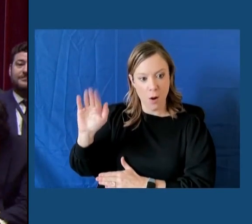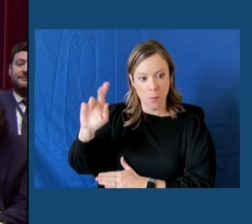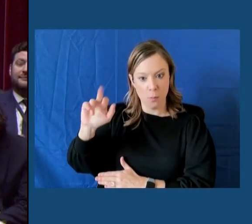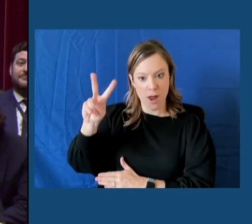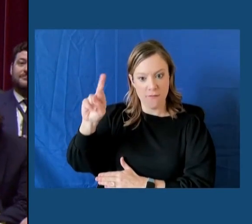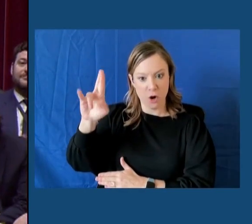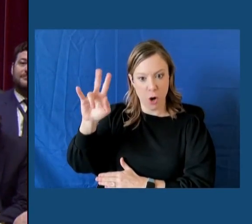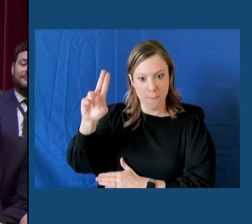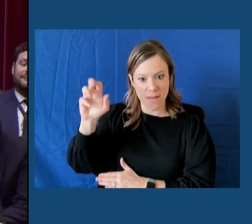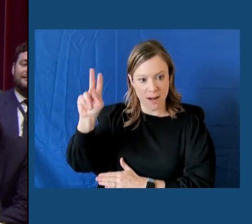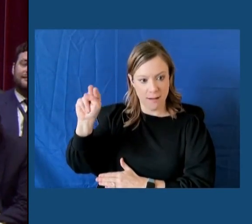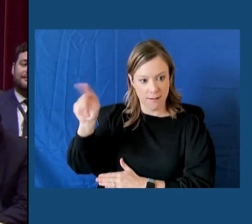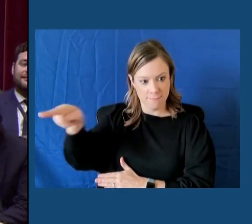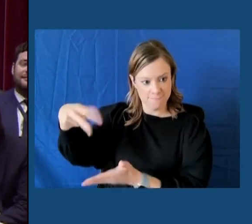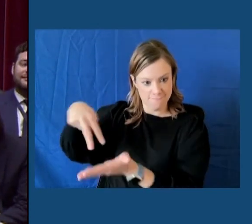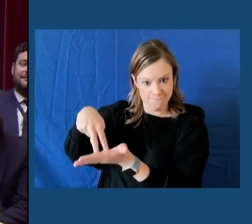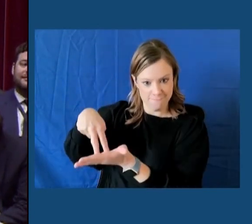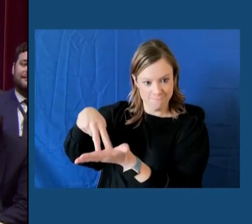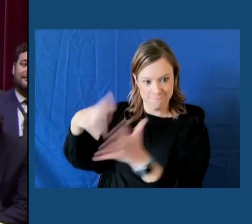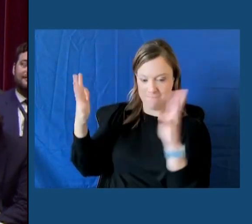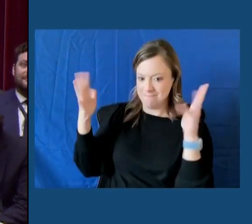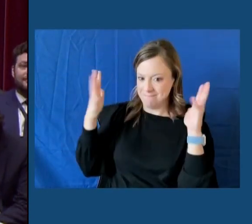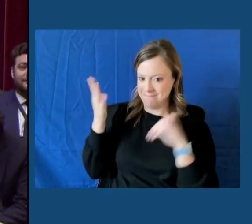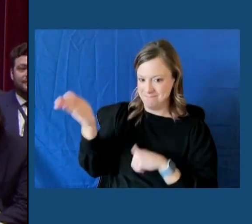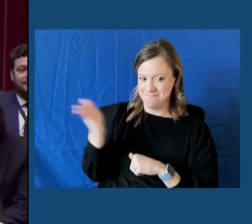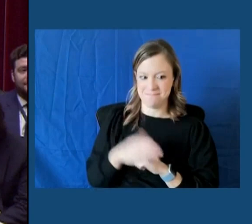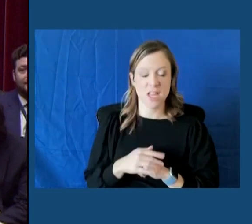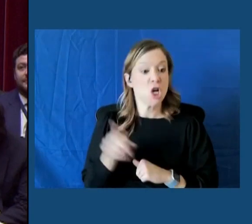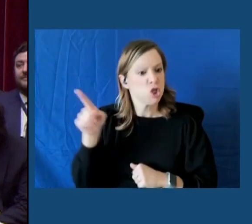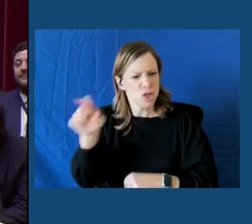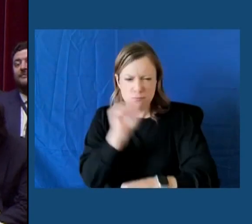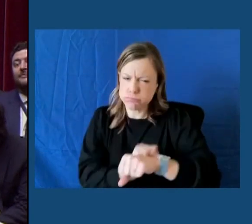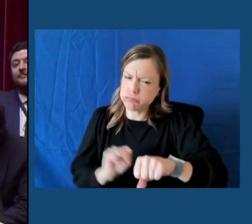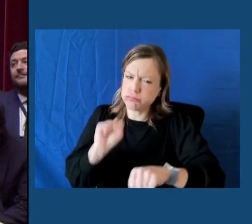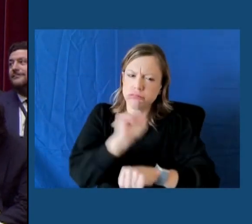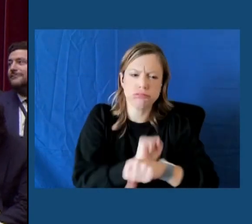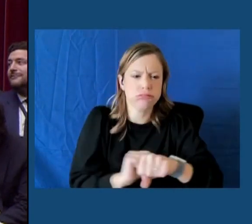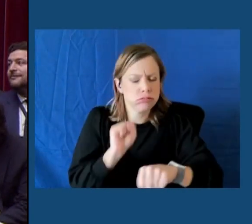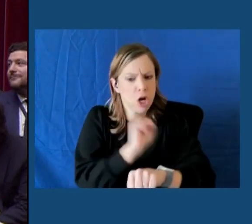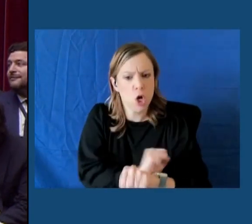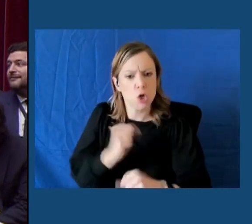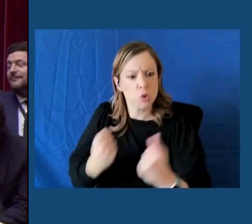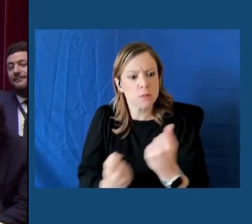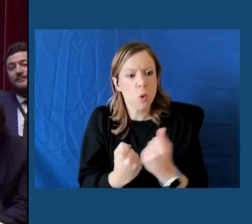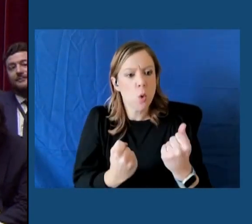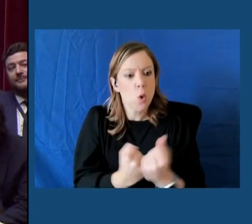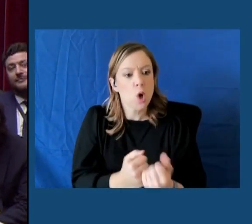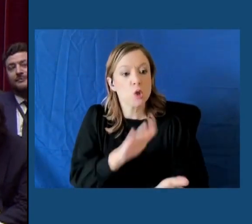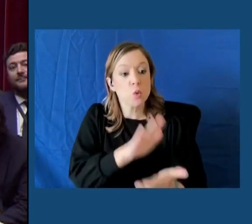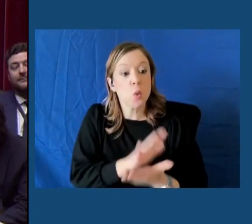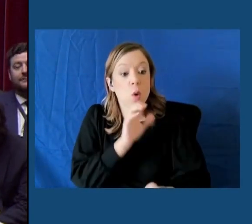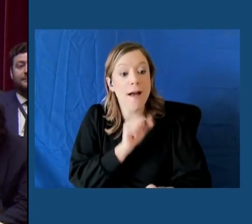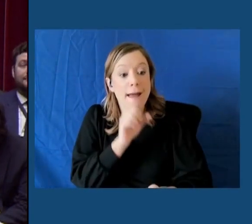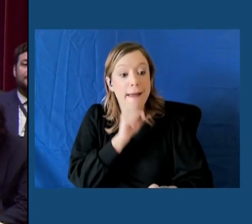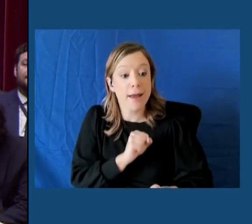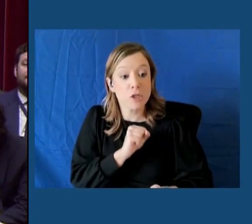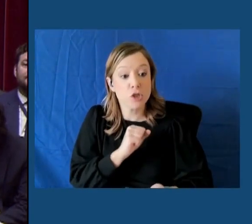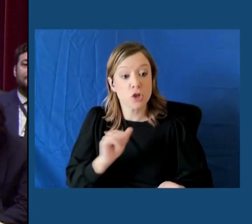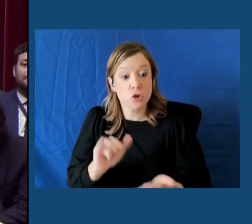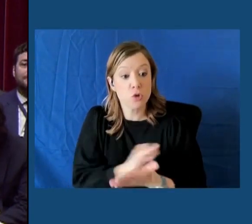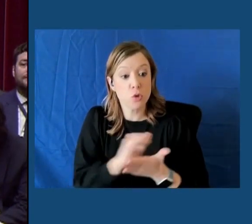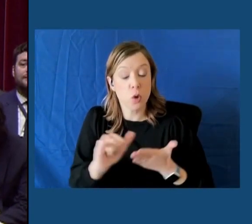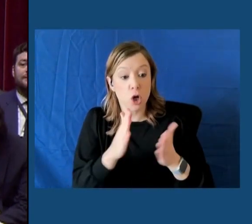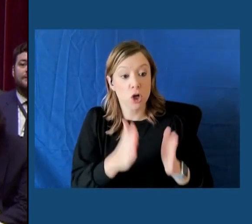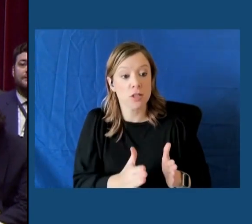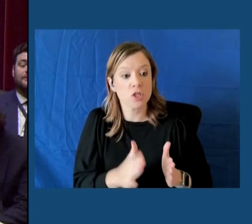Brianna worked tirelessly. She's worked to support school-age New Yorkers through a program called Youth Act, which enables